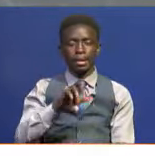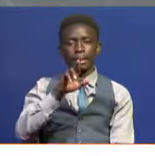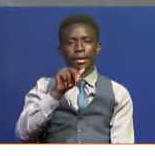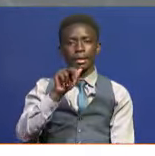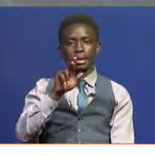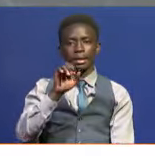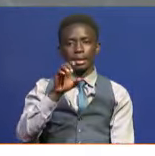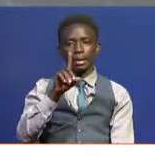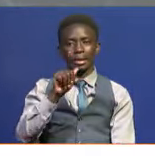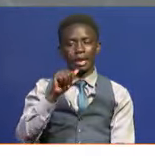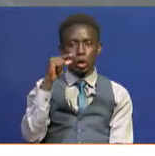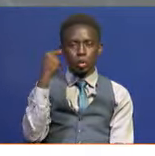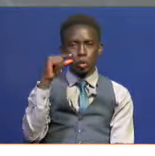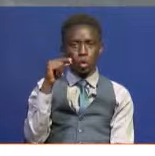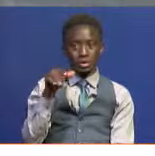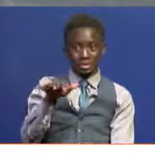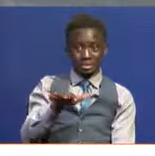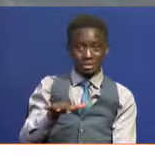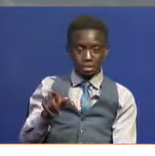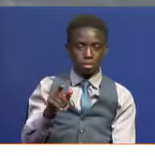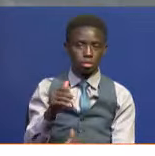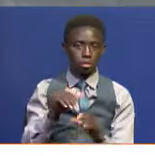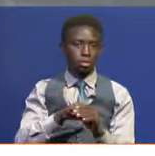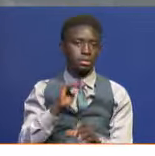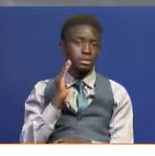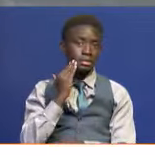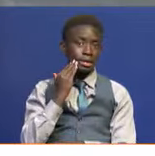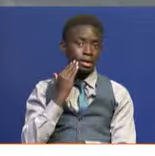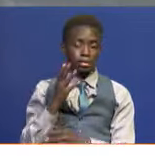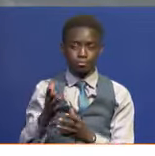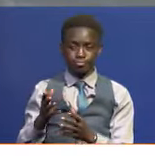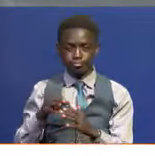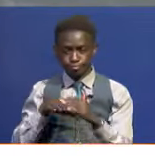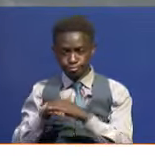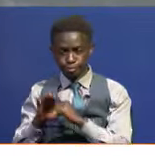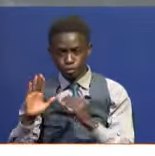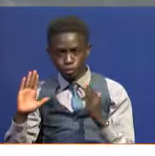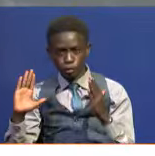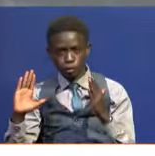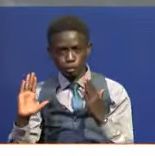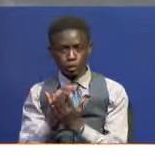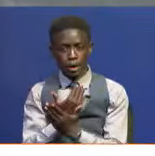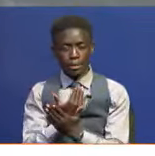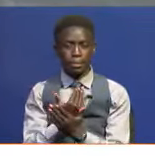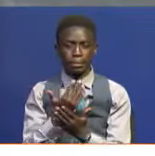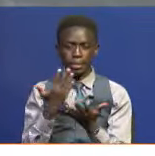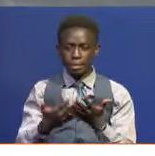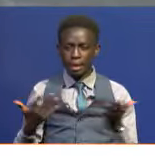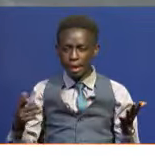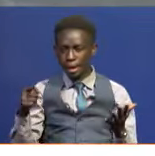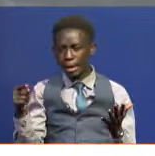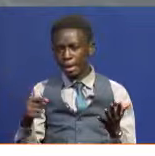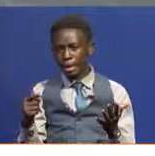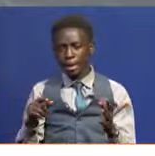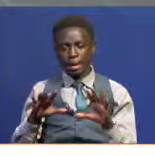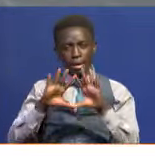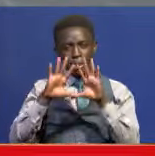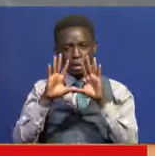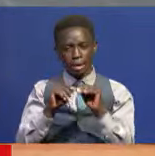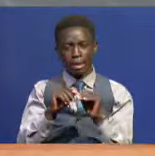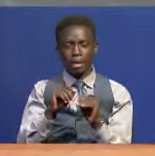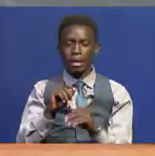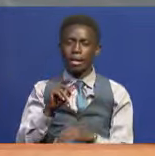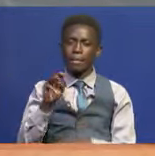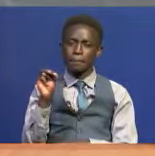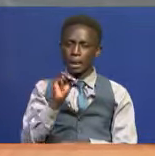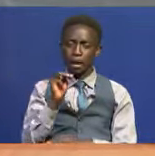Rarieda constituency in Siaya County and took off with equipment worth millions of shillings. The incident saw watchmen